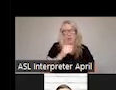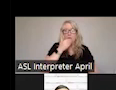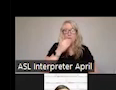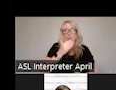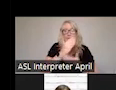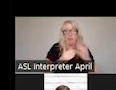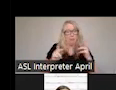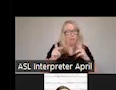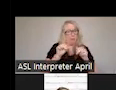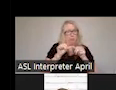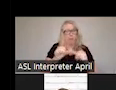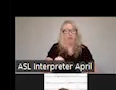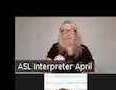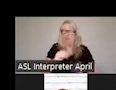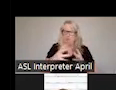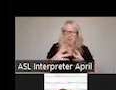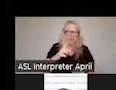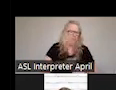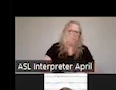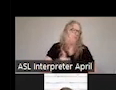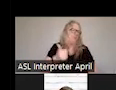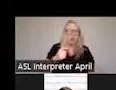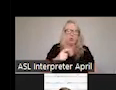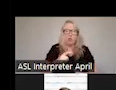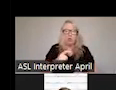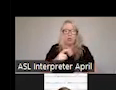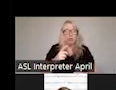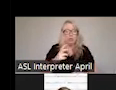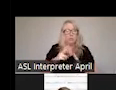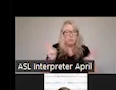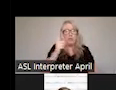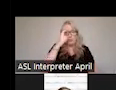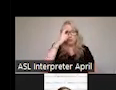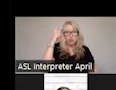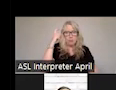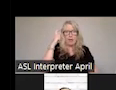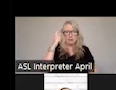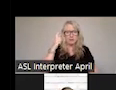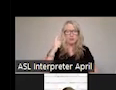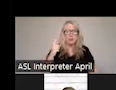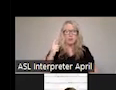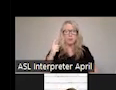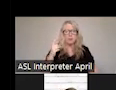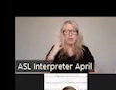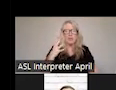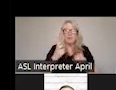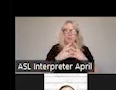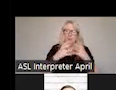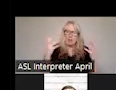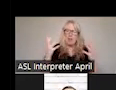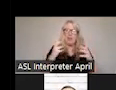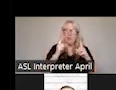stayed much longer. But it was traumatic, and I just think there was a lot of points